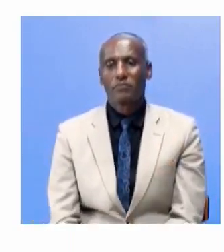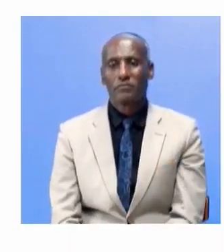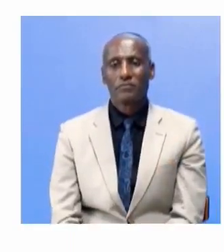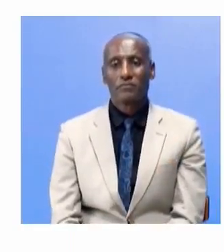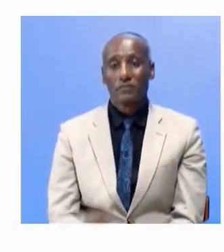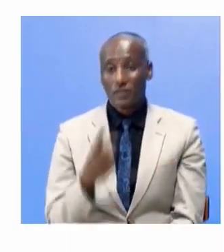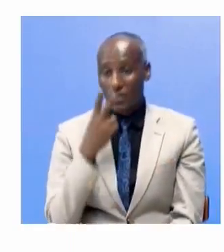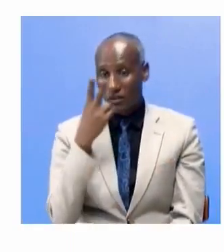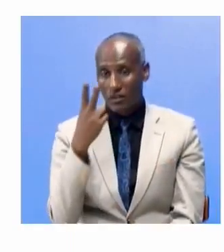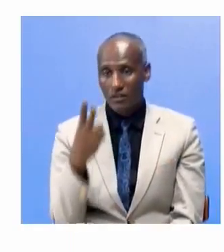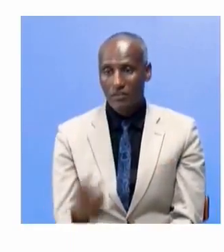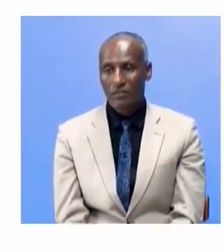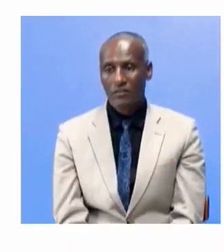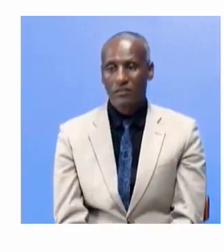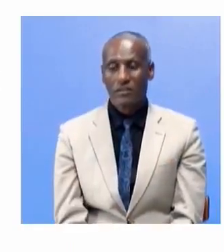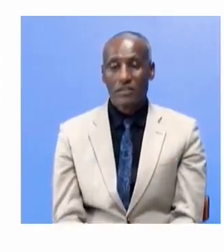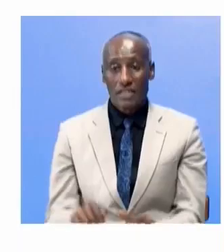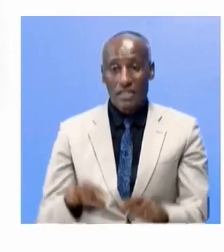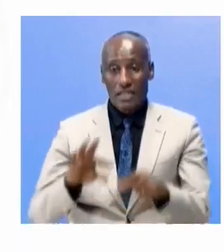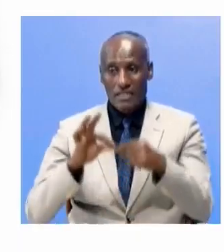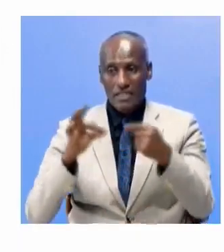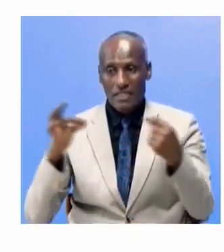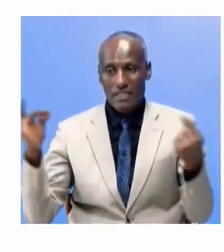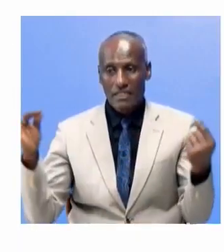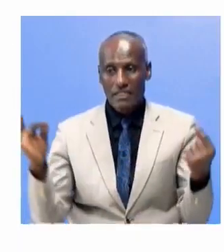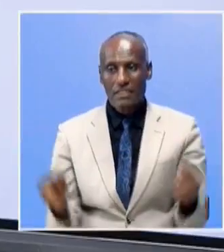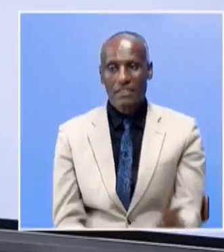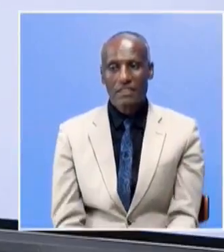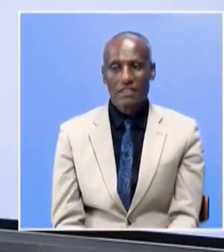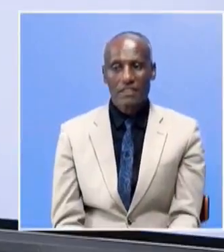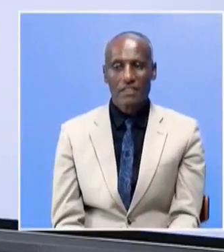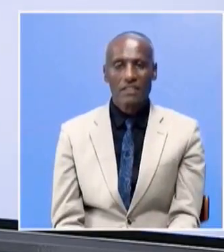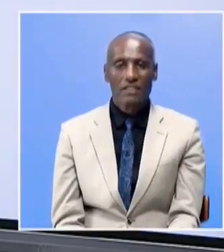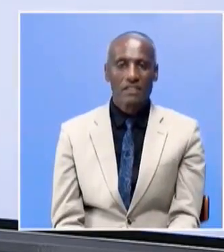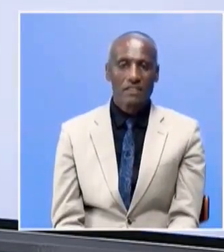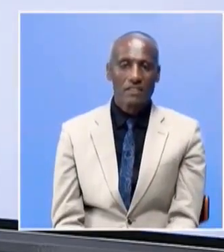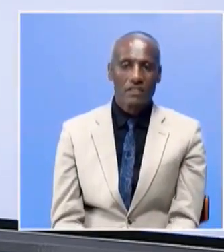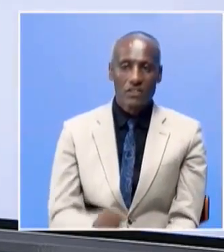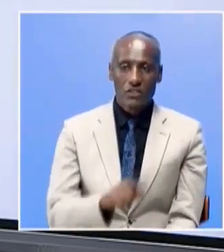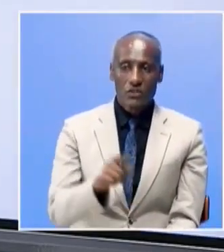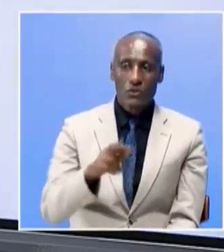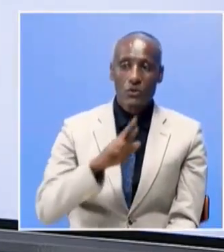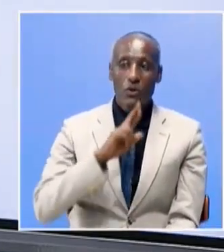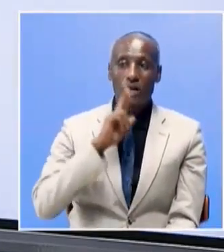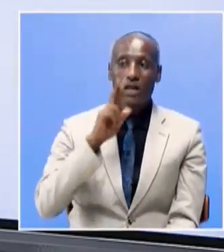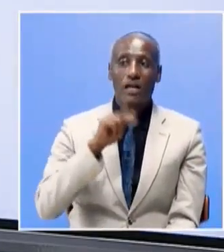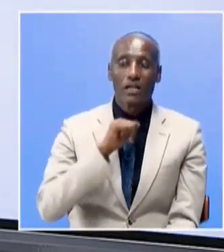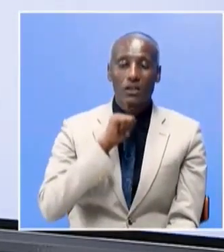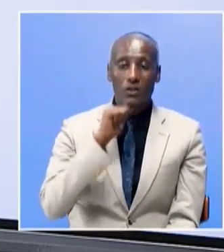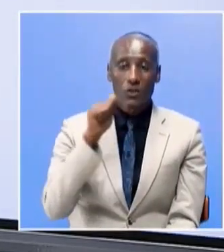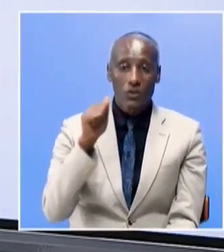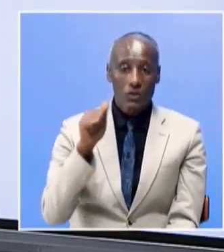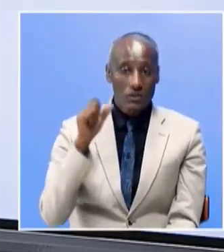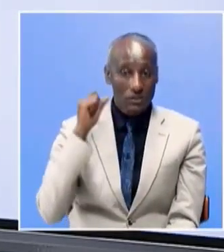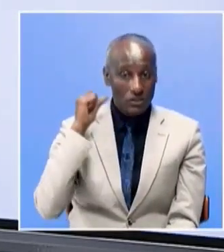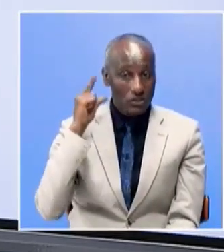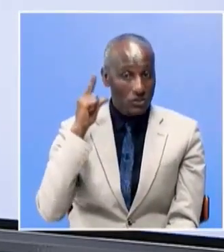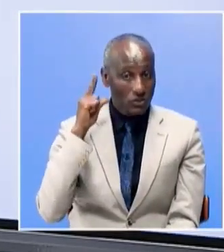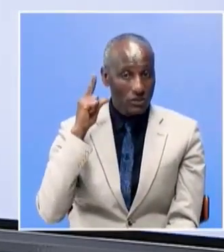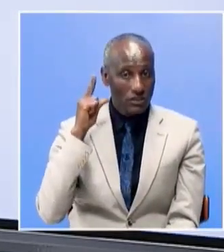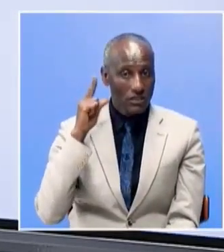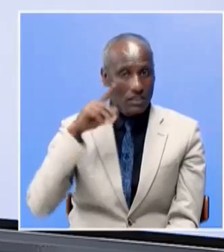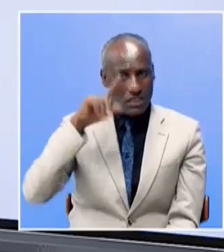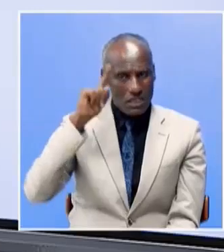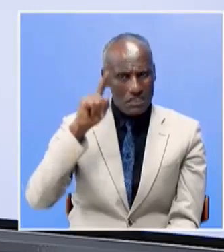Look, in this sentence, you are not sure. And that's you're just asking